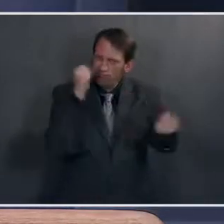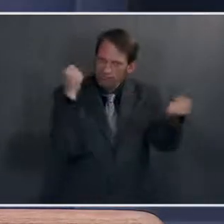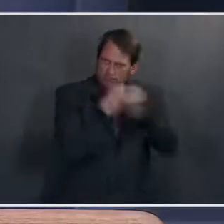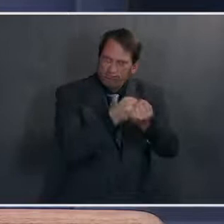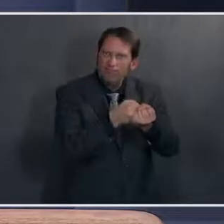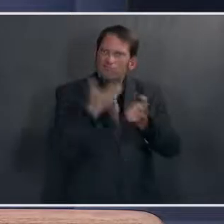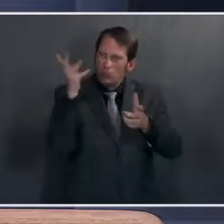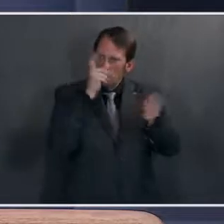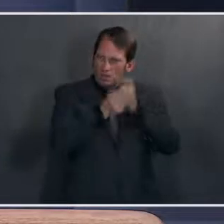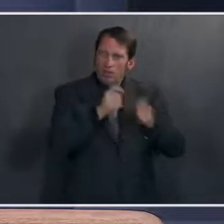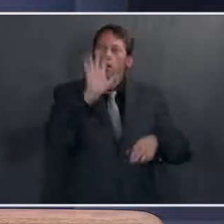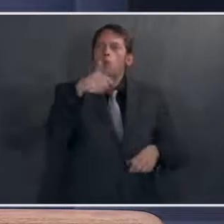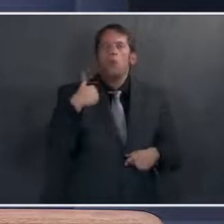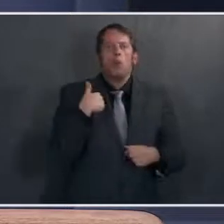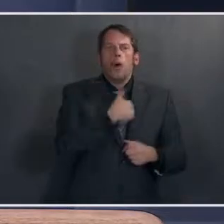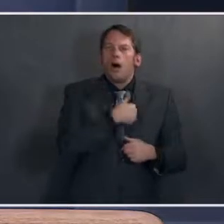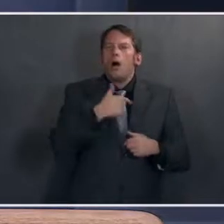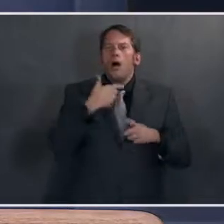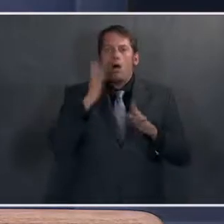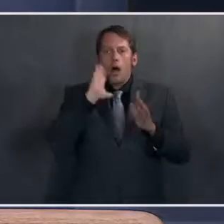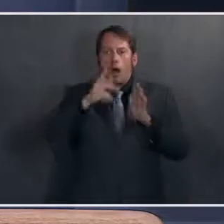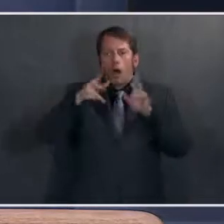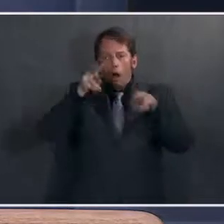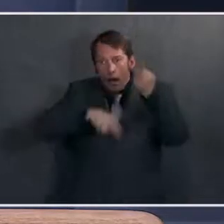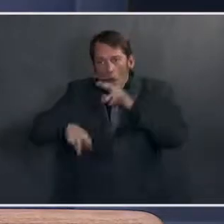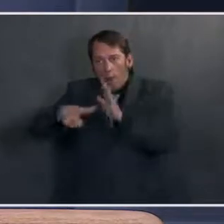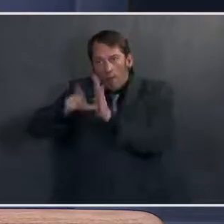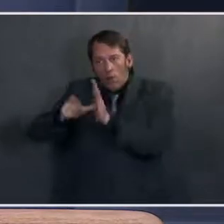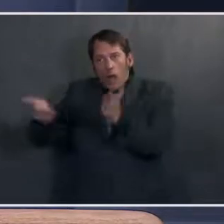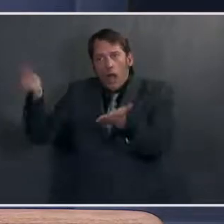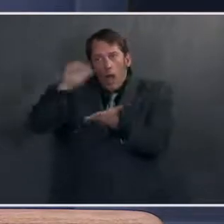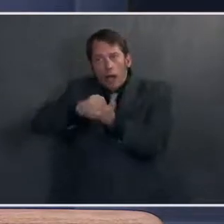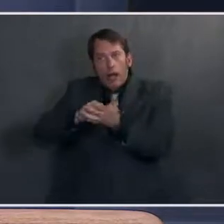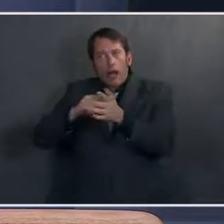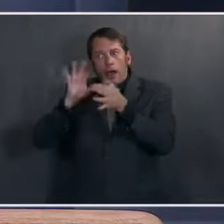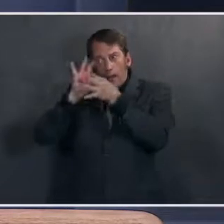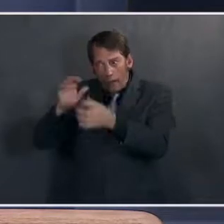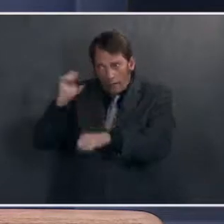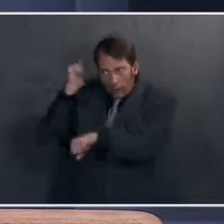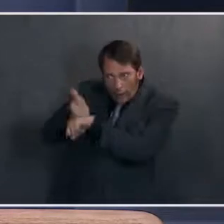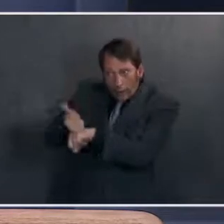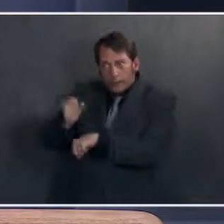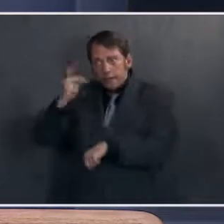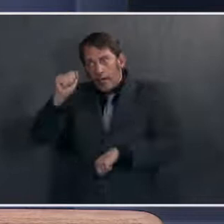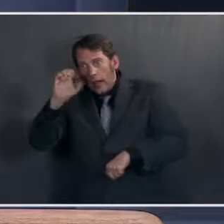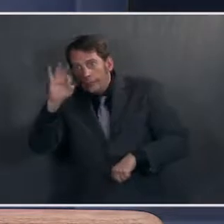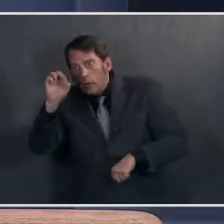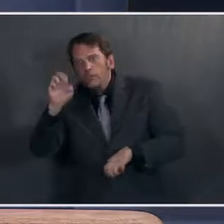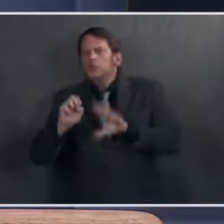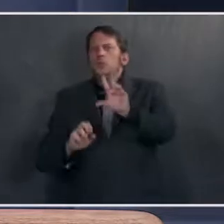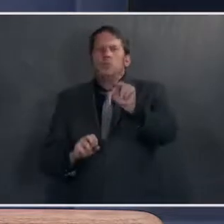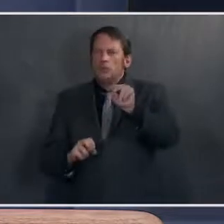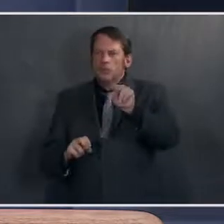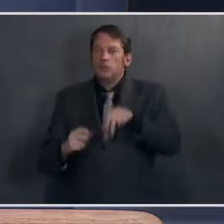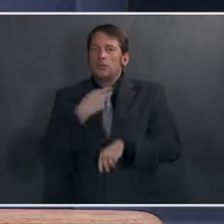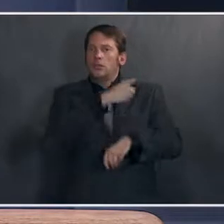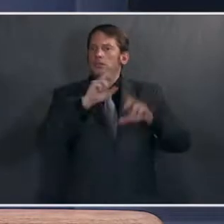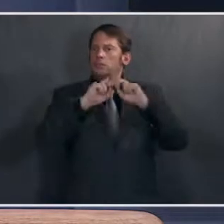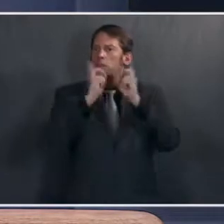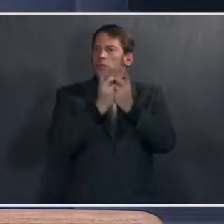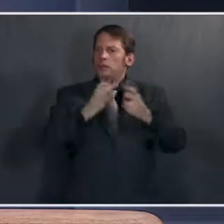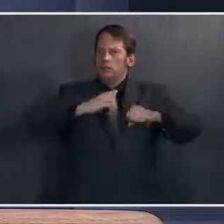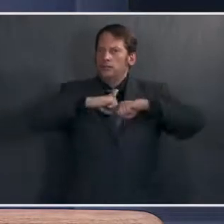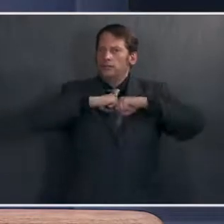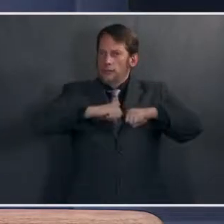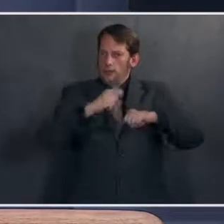the decision to establish the Space Force. The desire for the Department of Defense to focus greater attention and resources on the growing security challenges